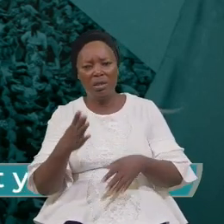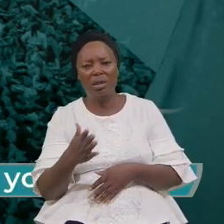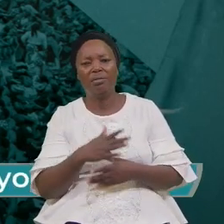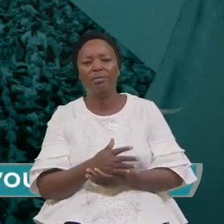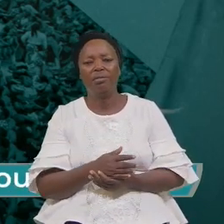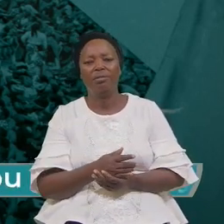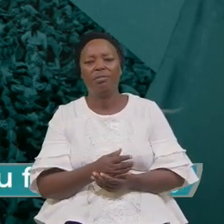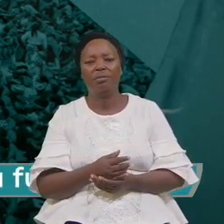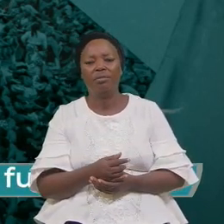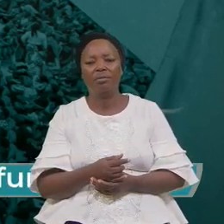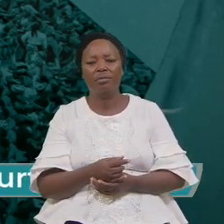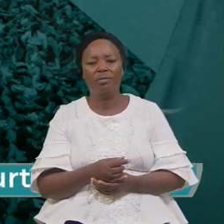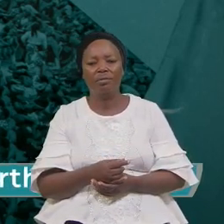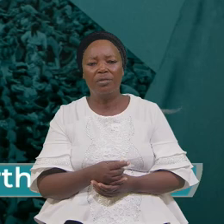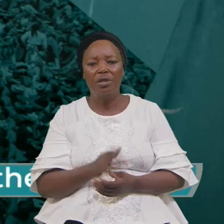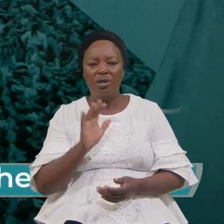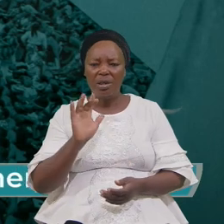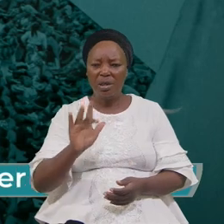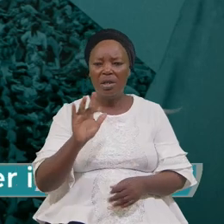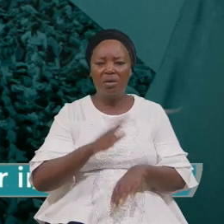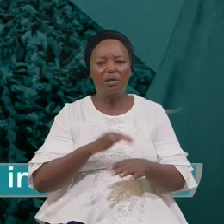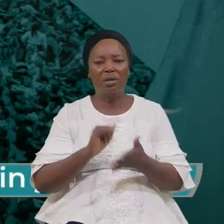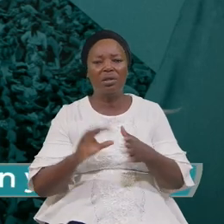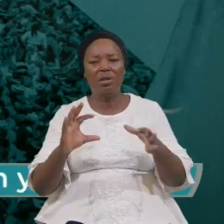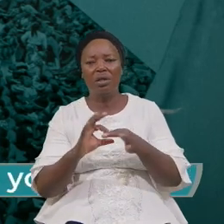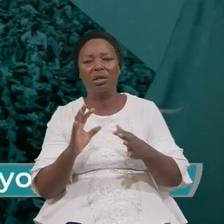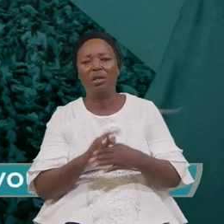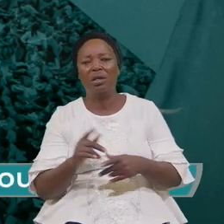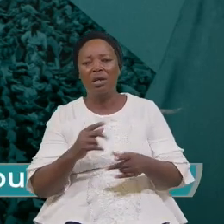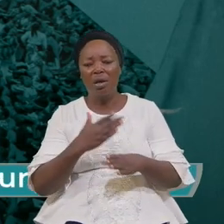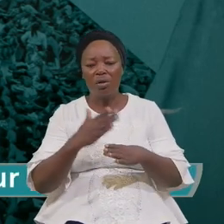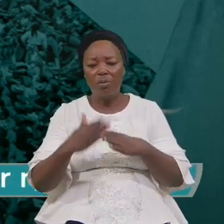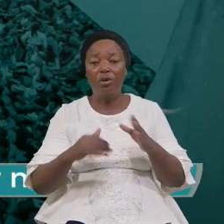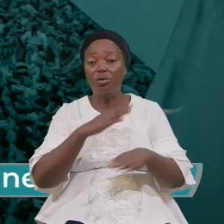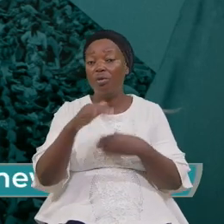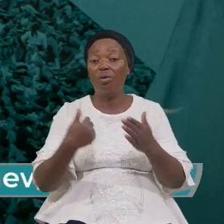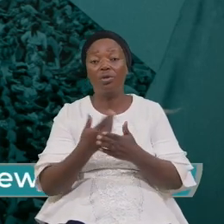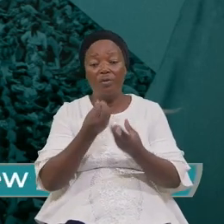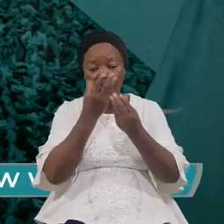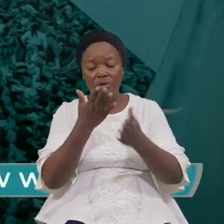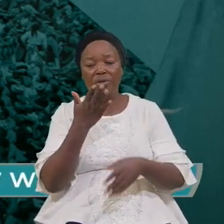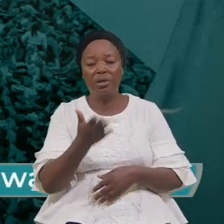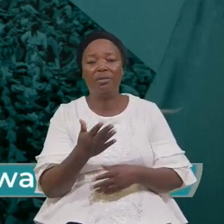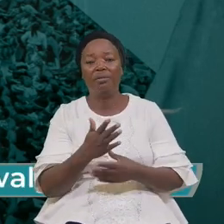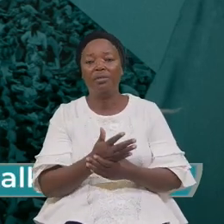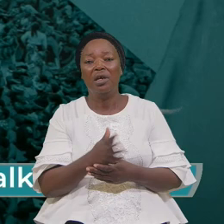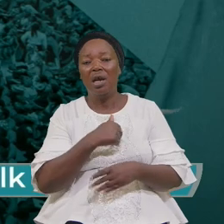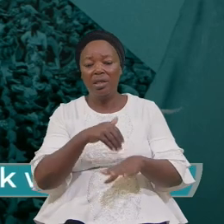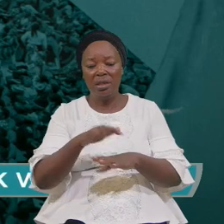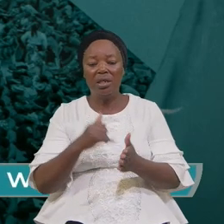your screen. Click on that link, complete the pro format on the link, and send it